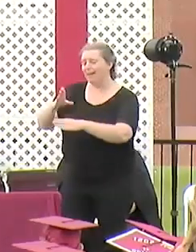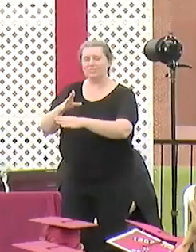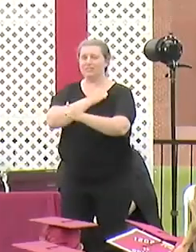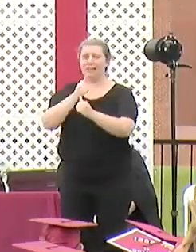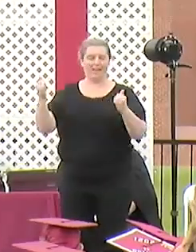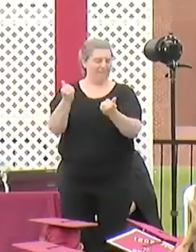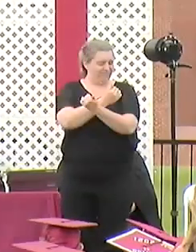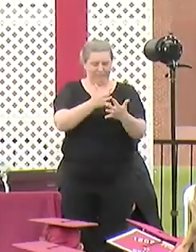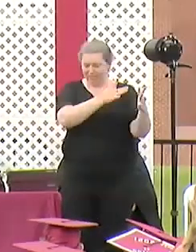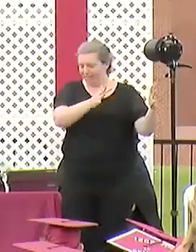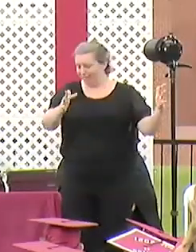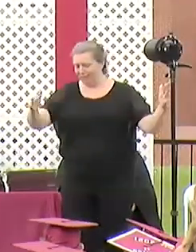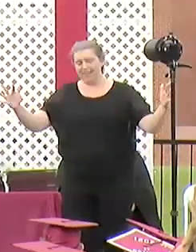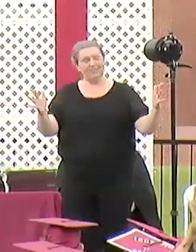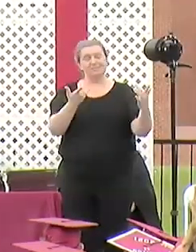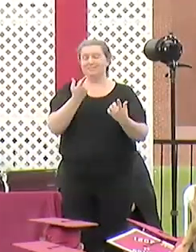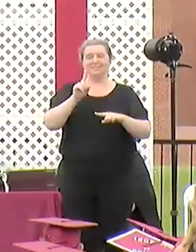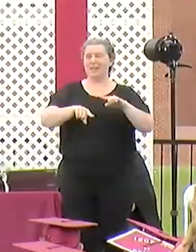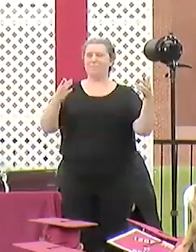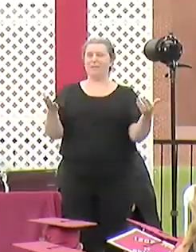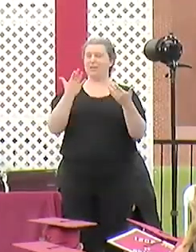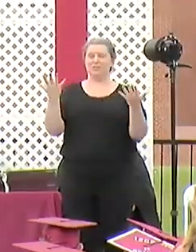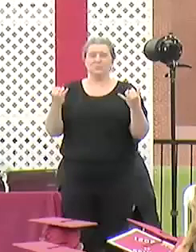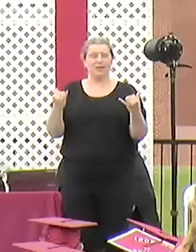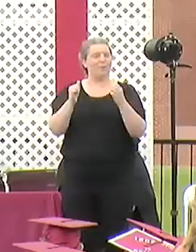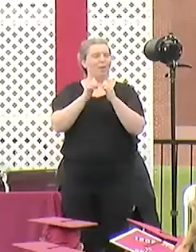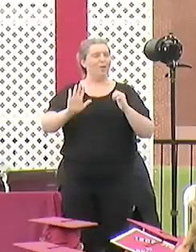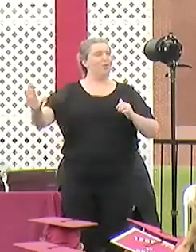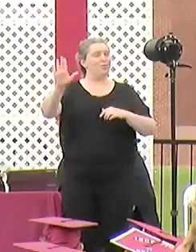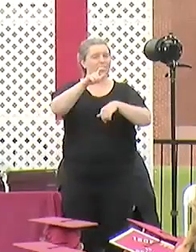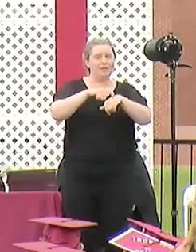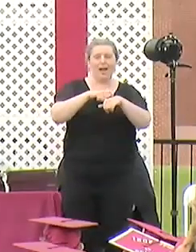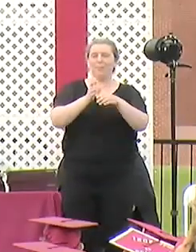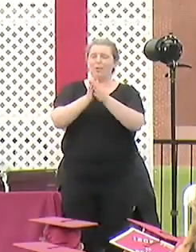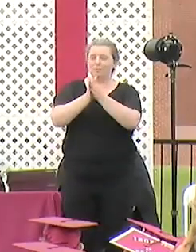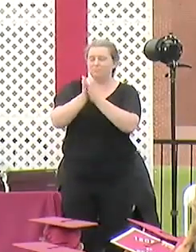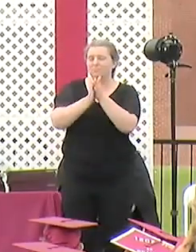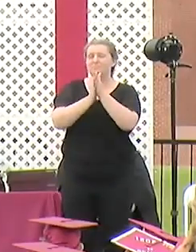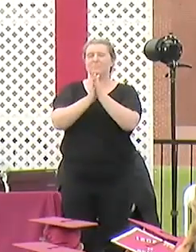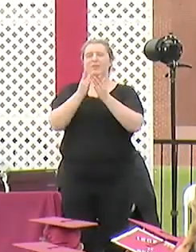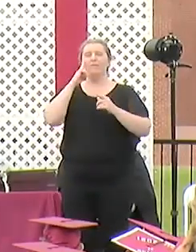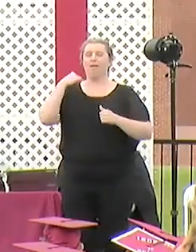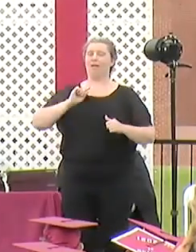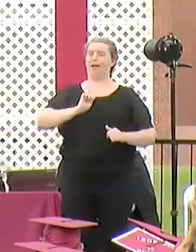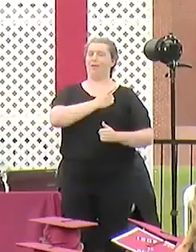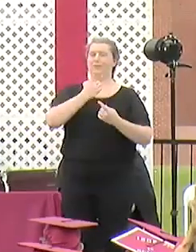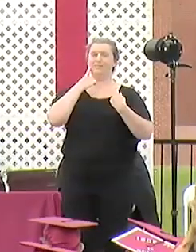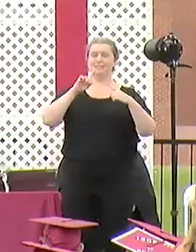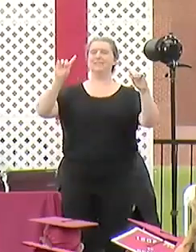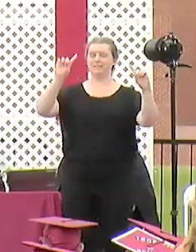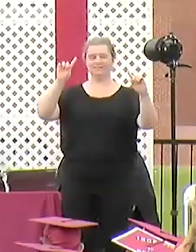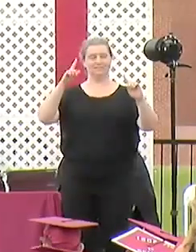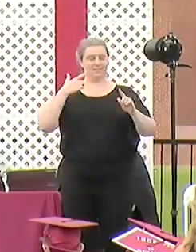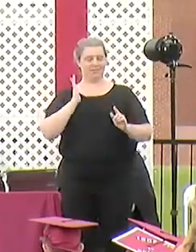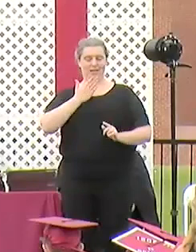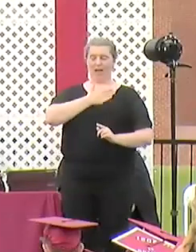in between. We could not be here today without the time and effort you have devoted to our success throughout the years. We owe our future to your